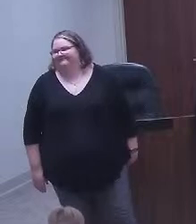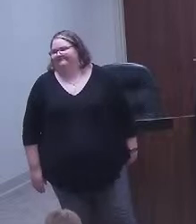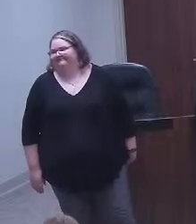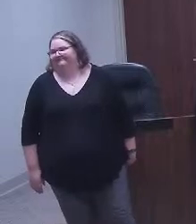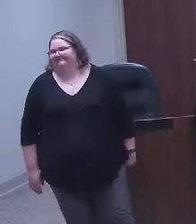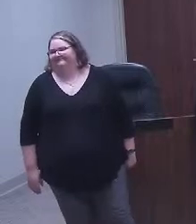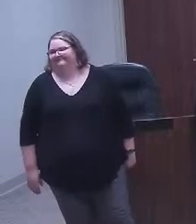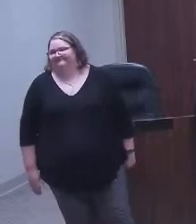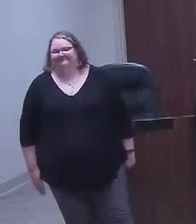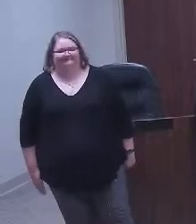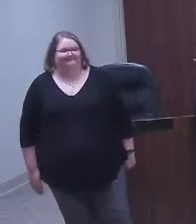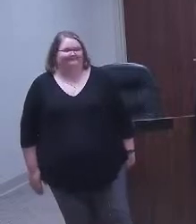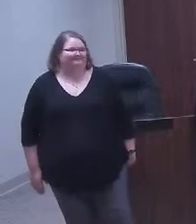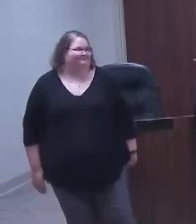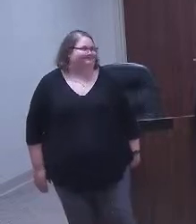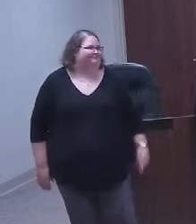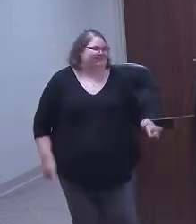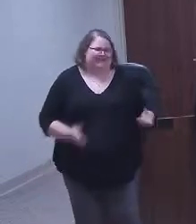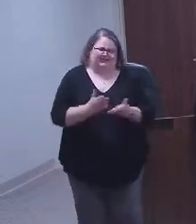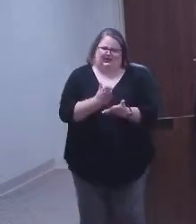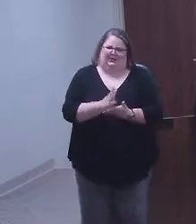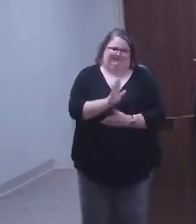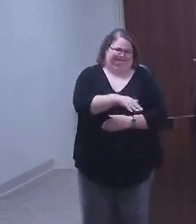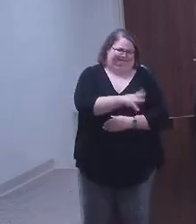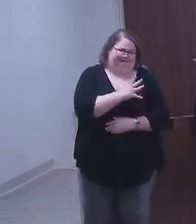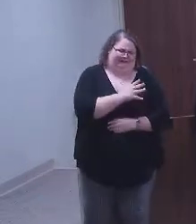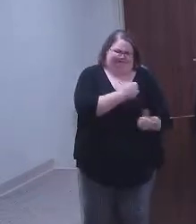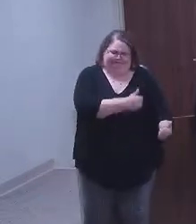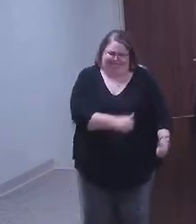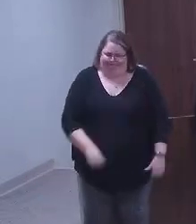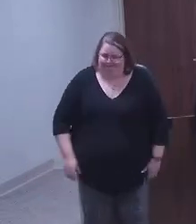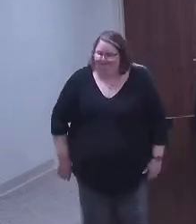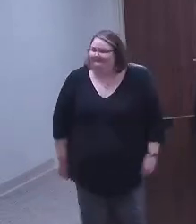It's all right. It's all right, Jade.